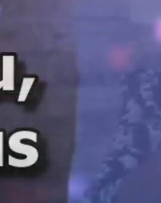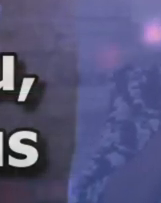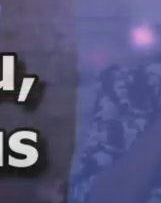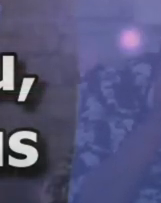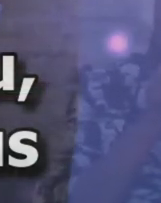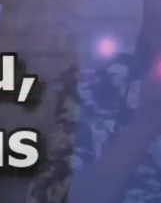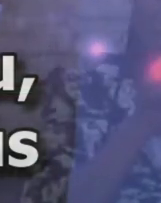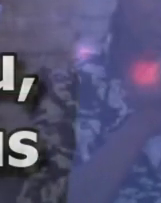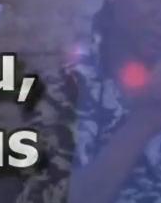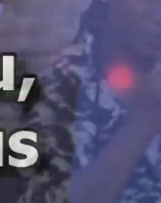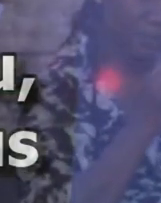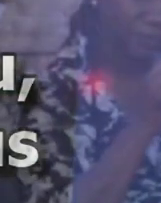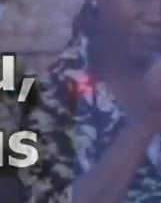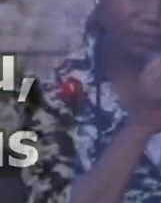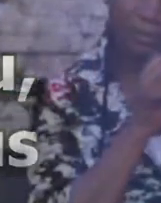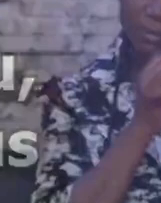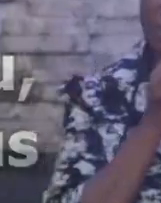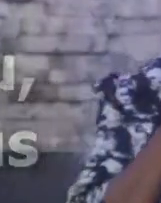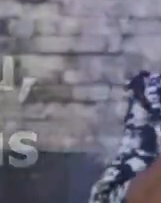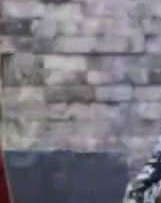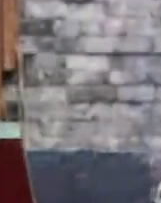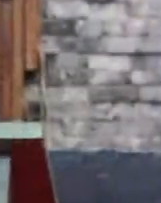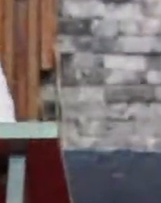Jesus. It's all about you.